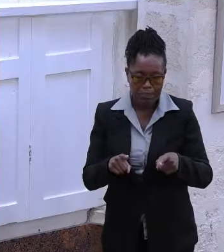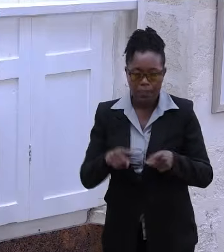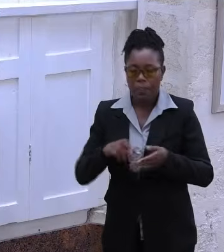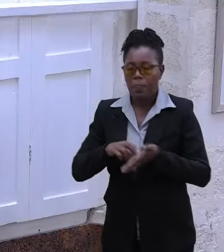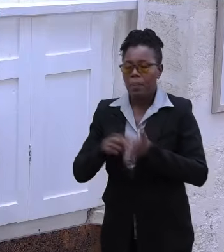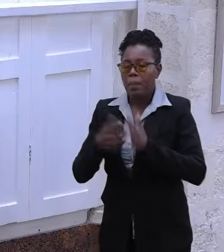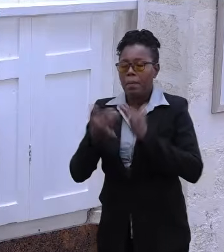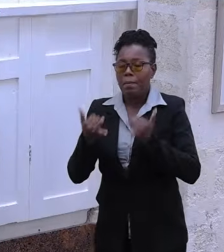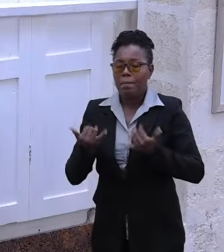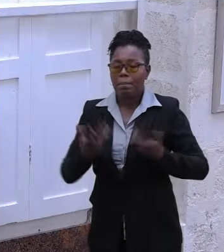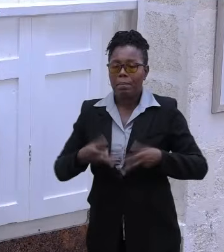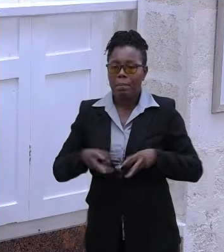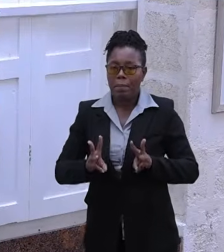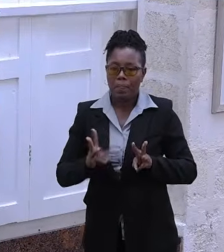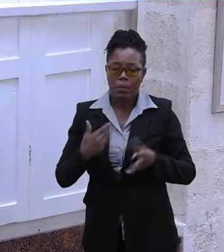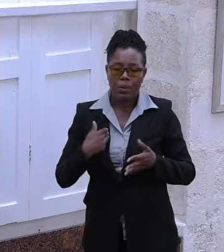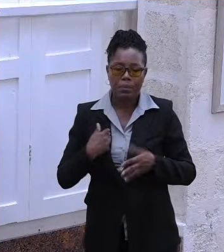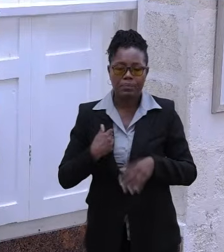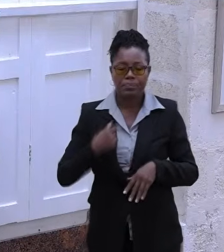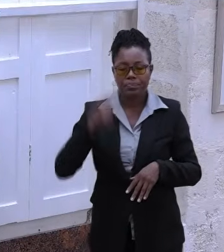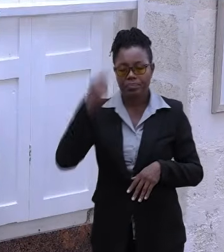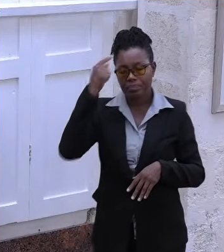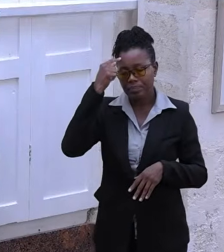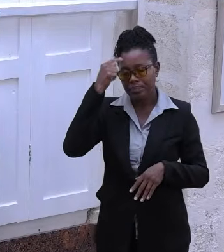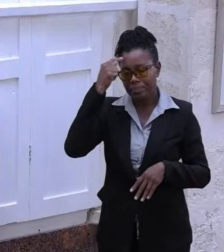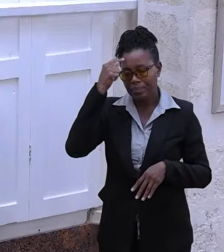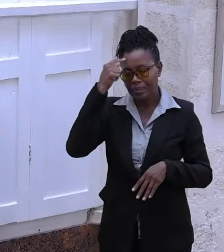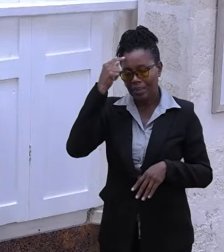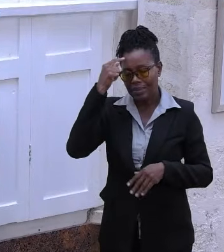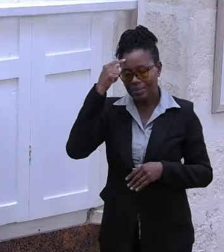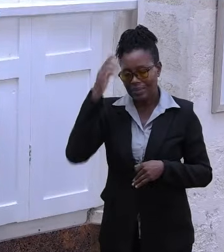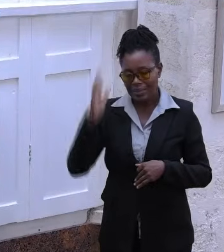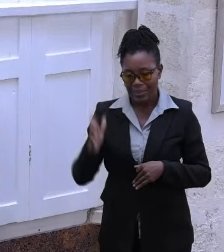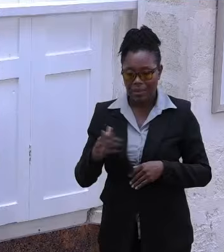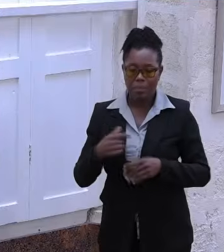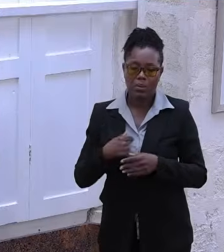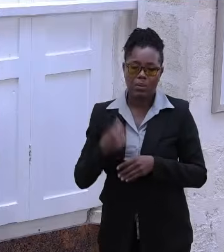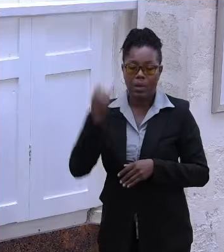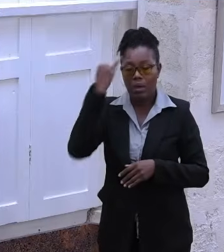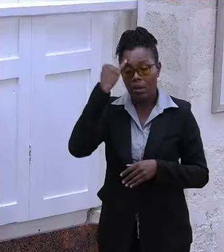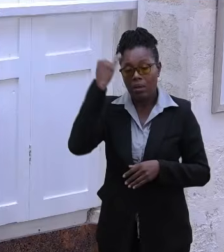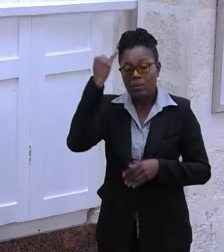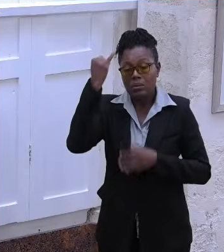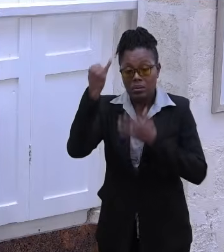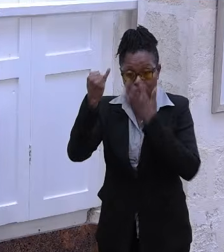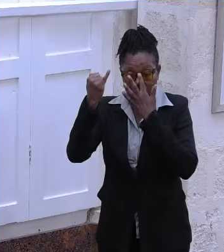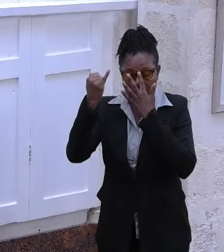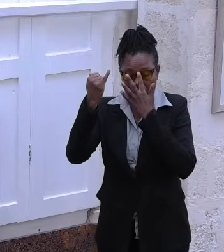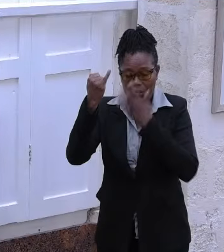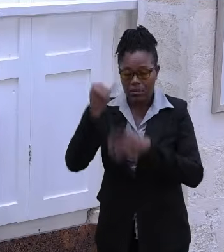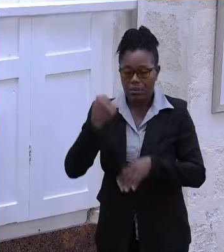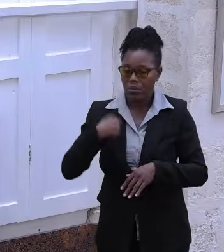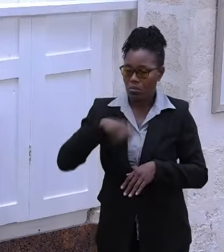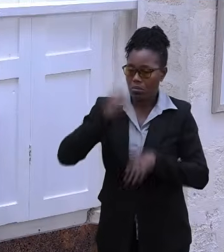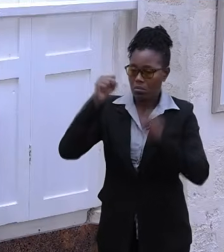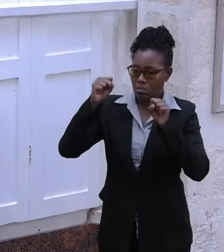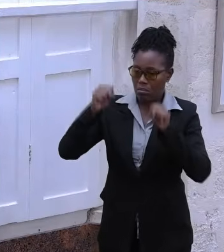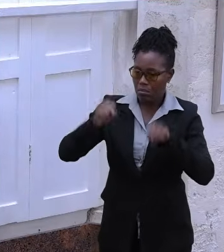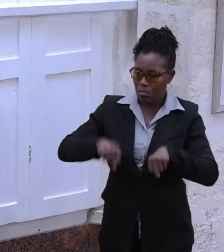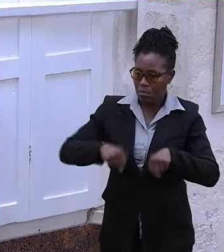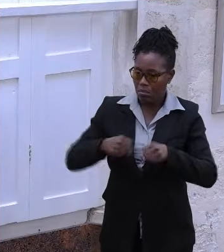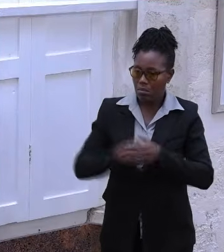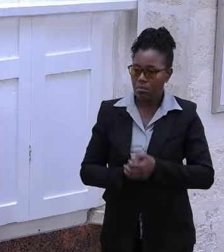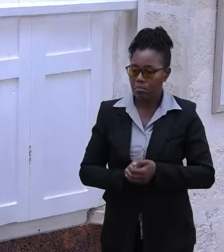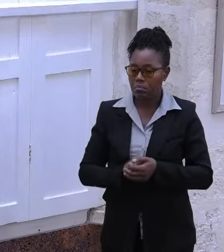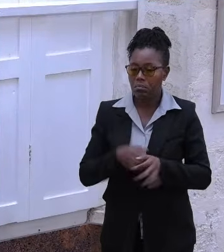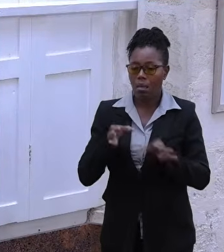all, disabuse our minds from the notion that we can